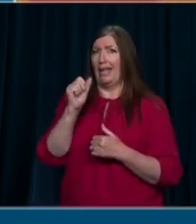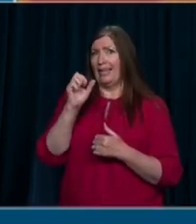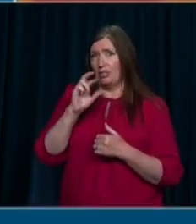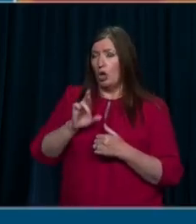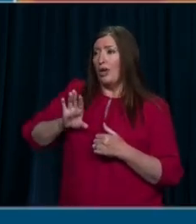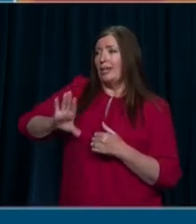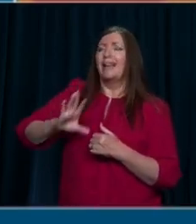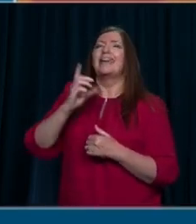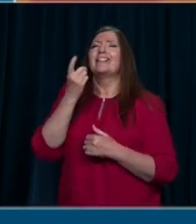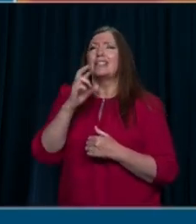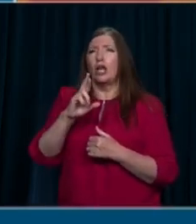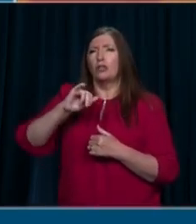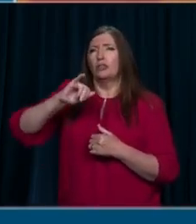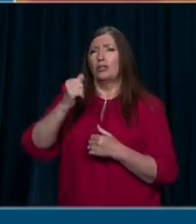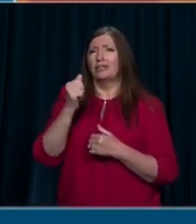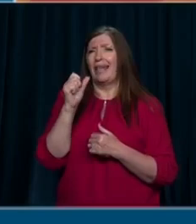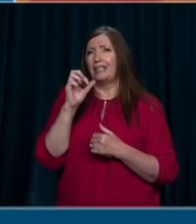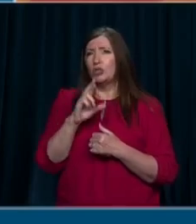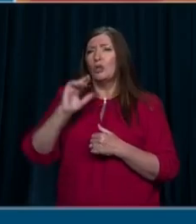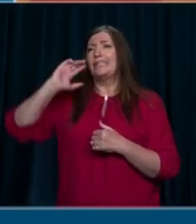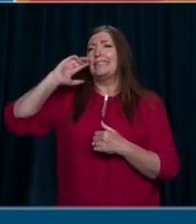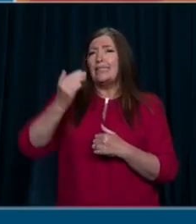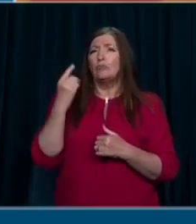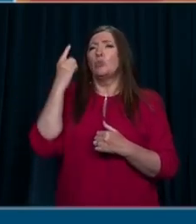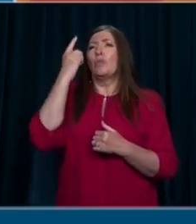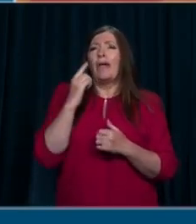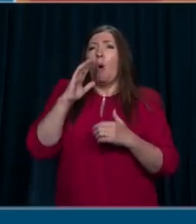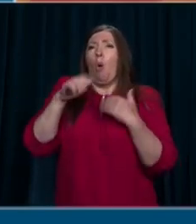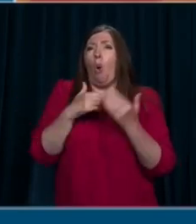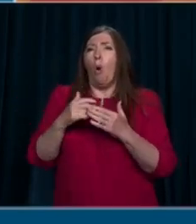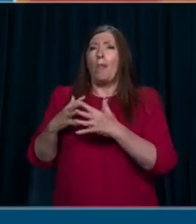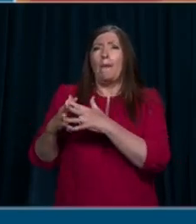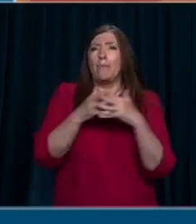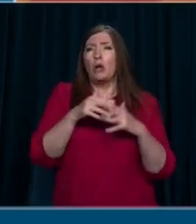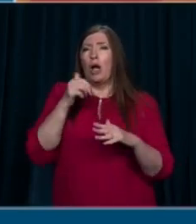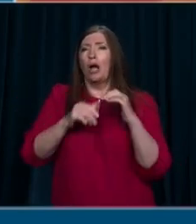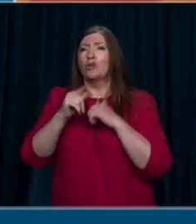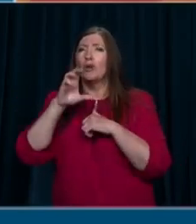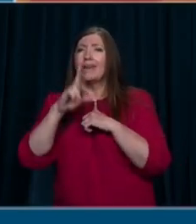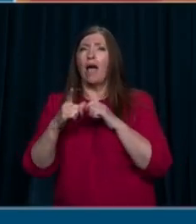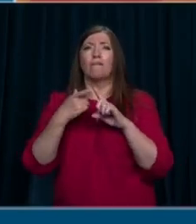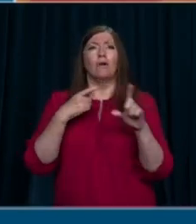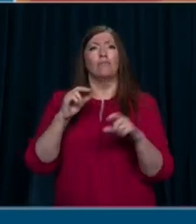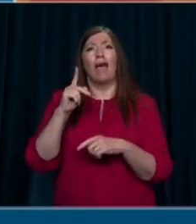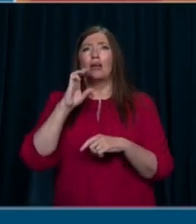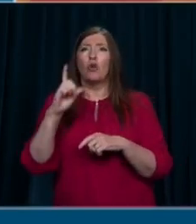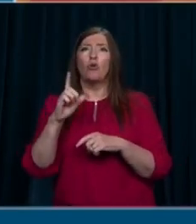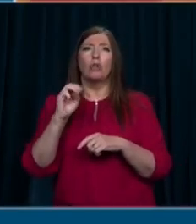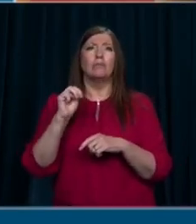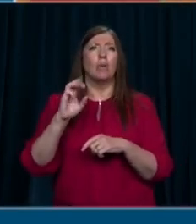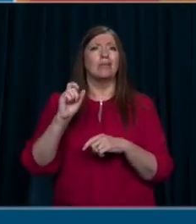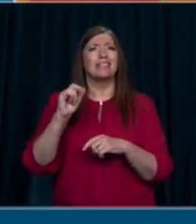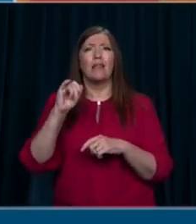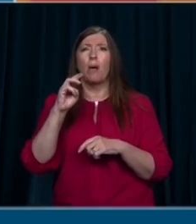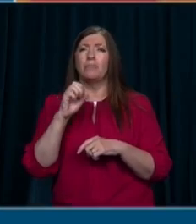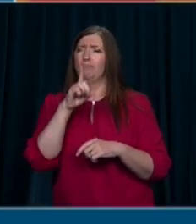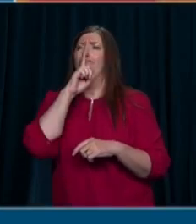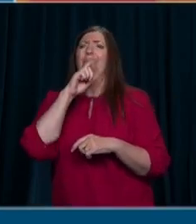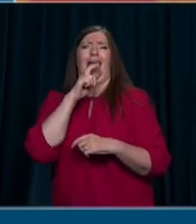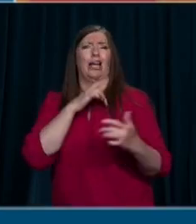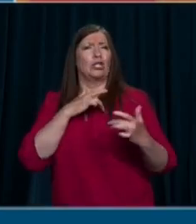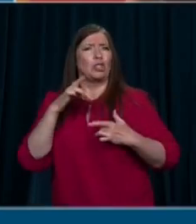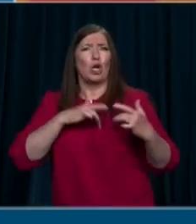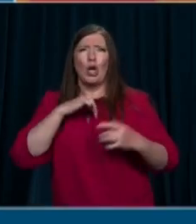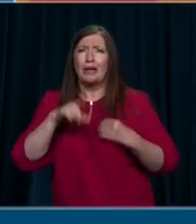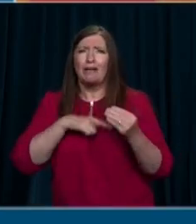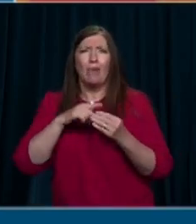Dr. Jasser seems to think that all of America is under attack by radical Muslims. We're not concerned about radical Muslims.